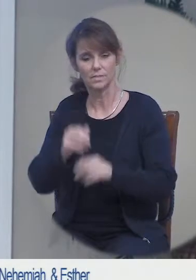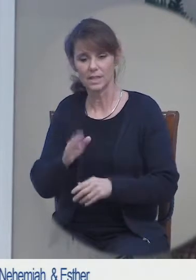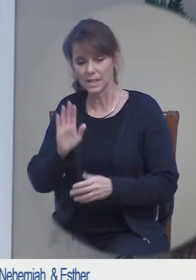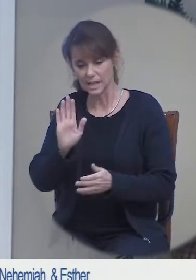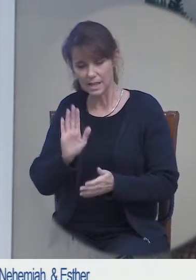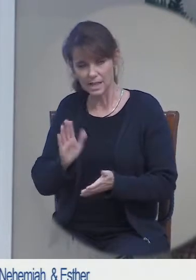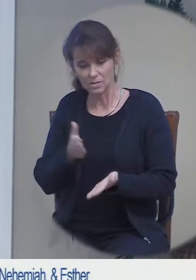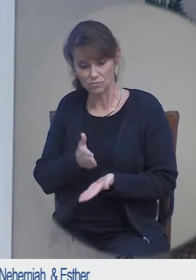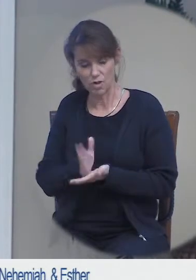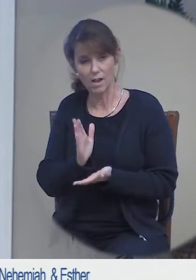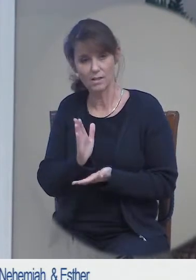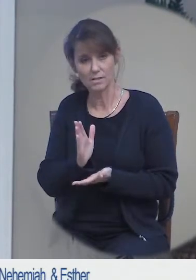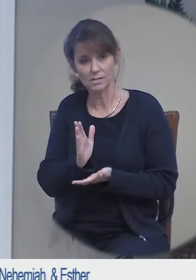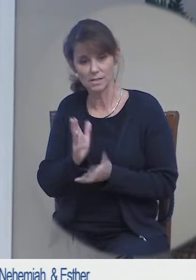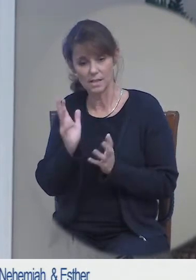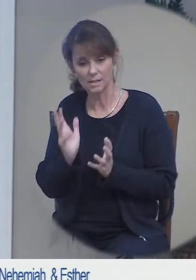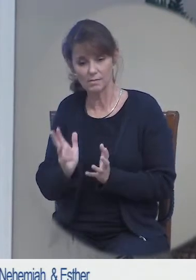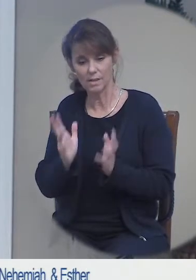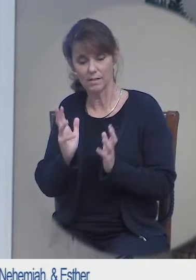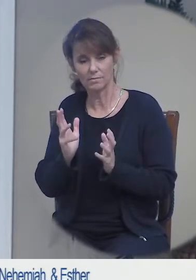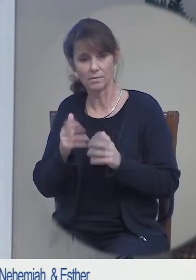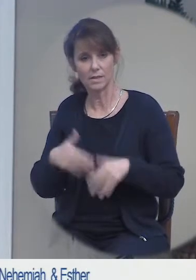rights, out of service to the people.